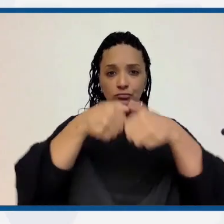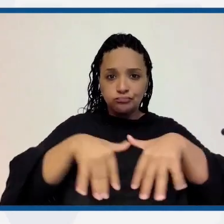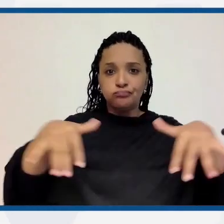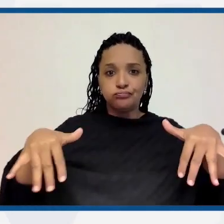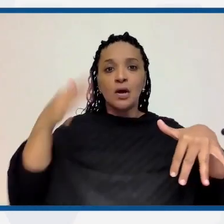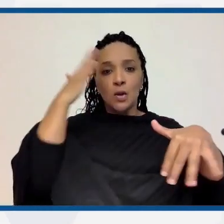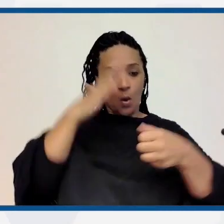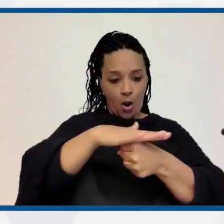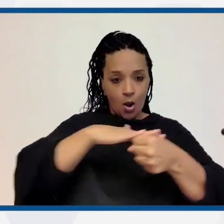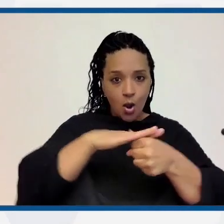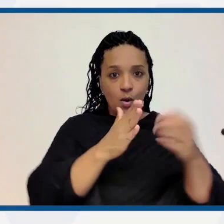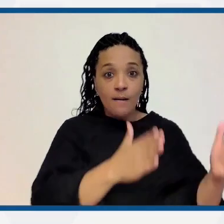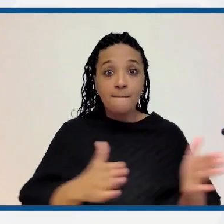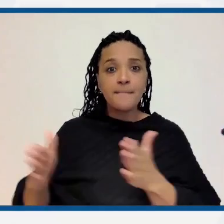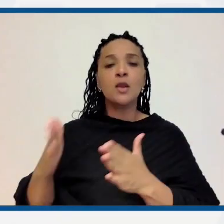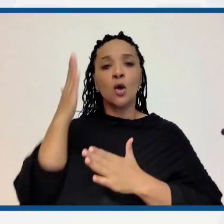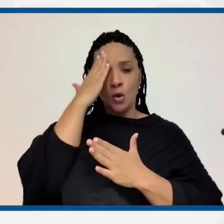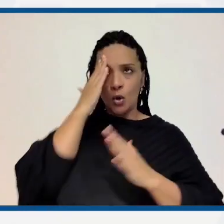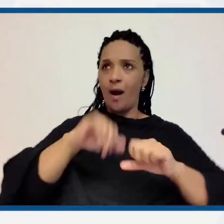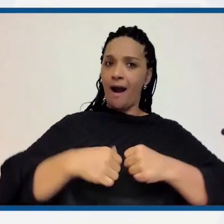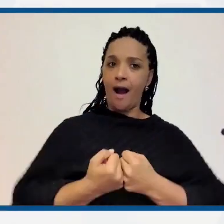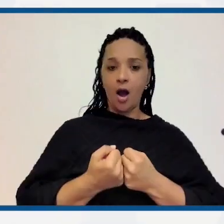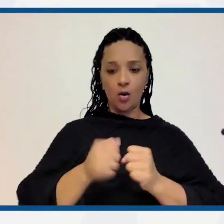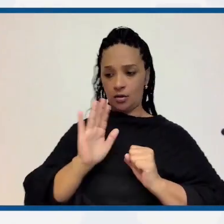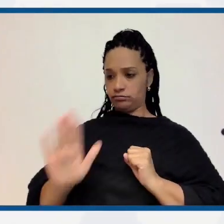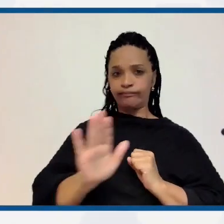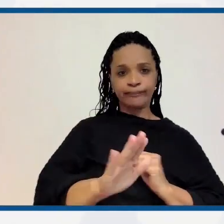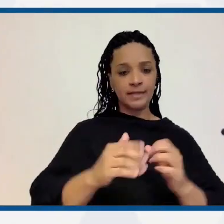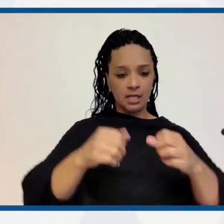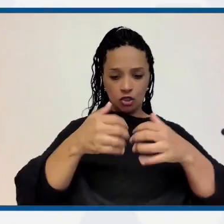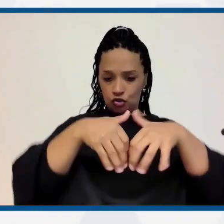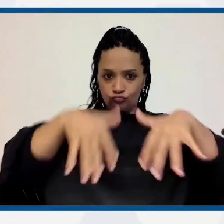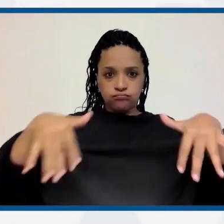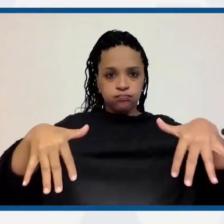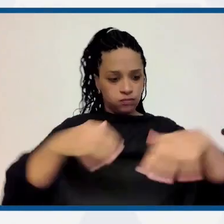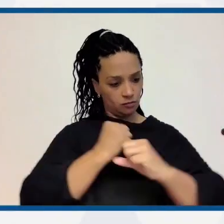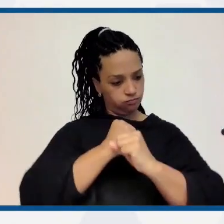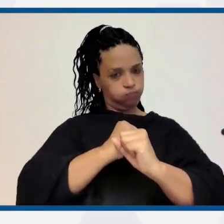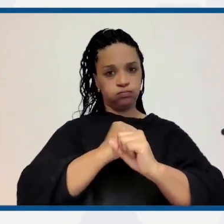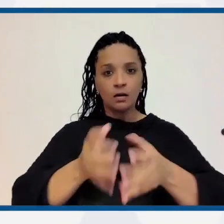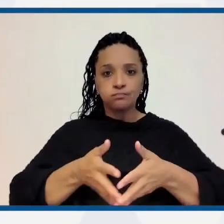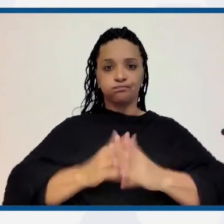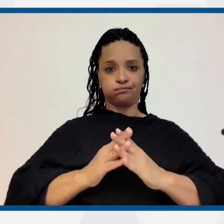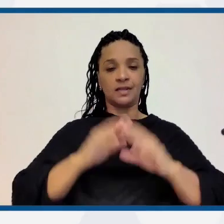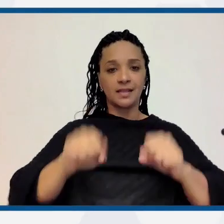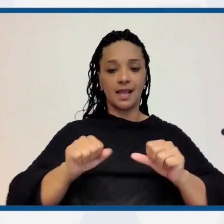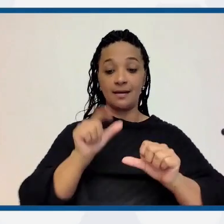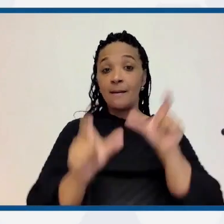to think about the resilience of their entire infrastructure system in service of the people and the demography they